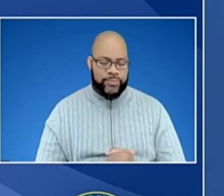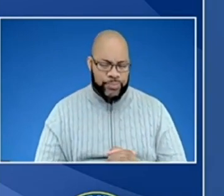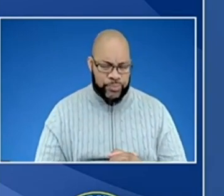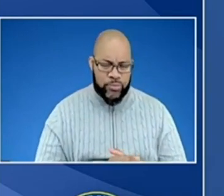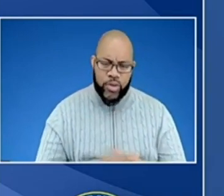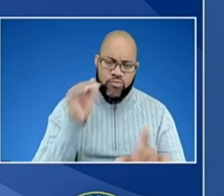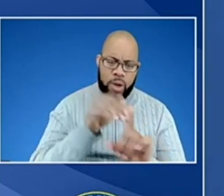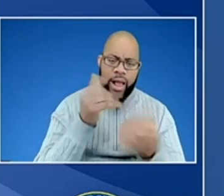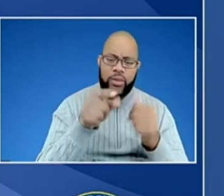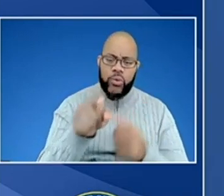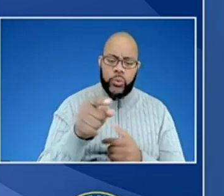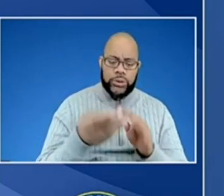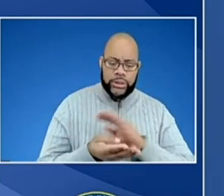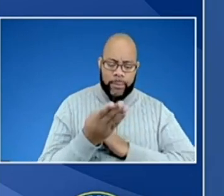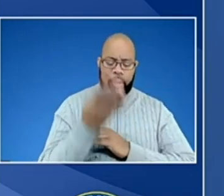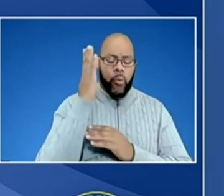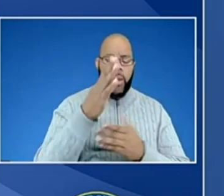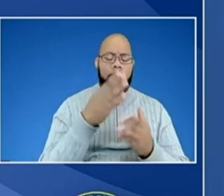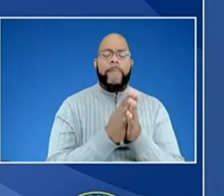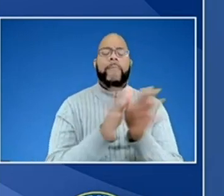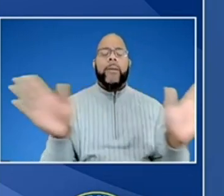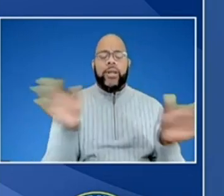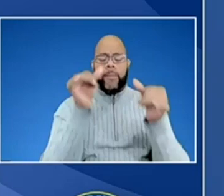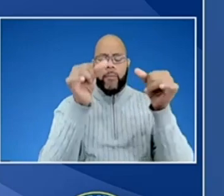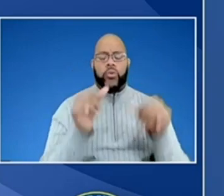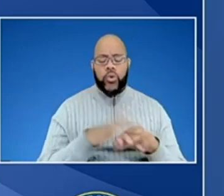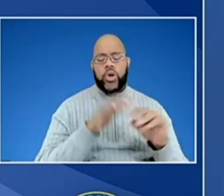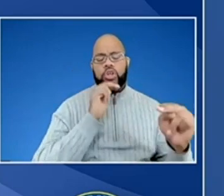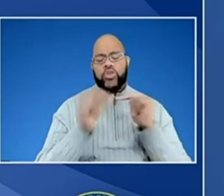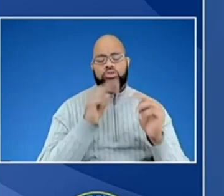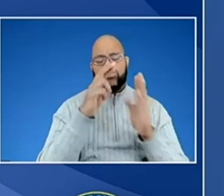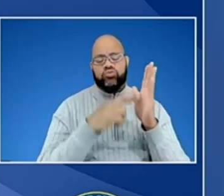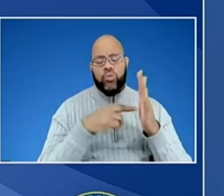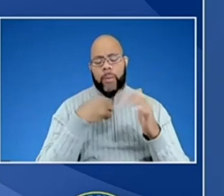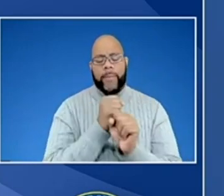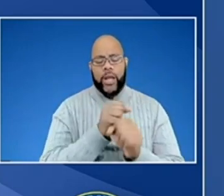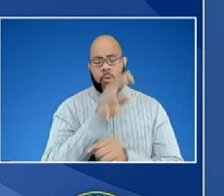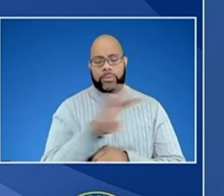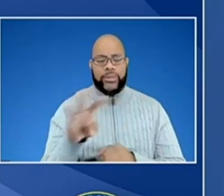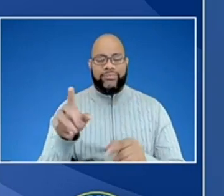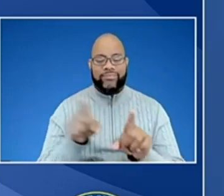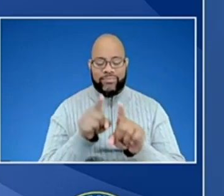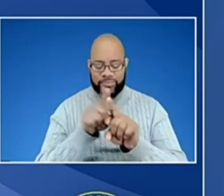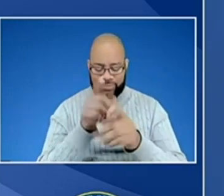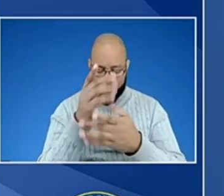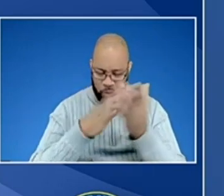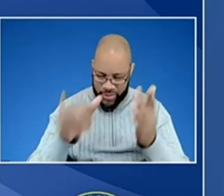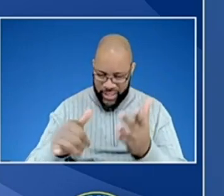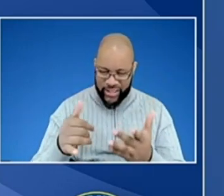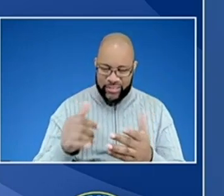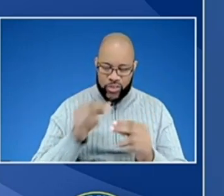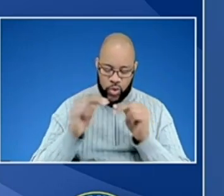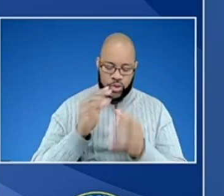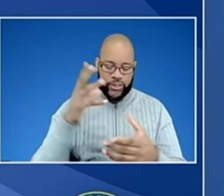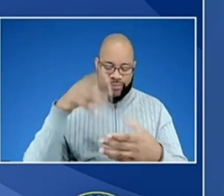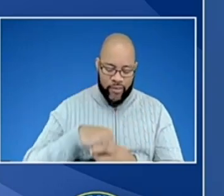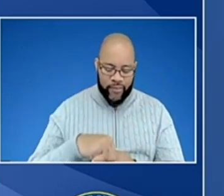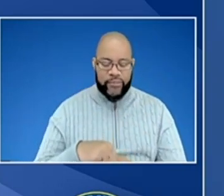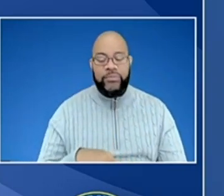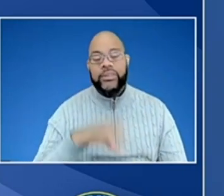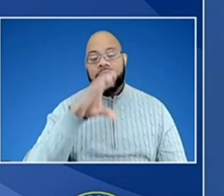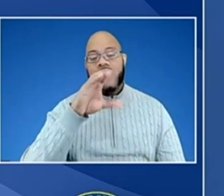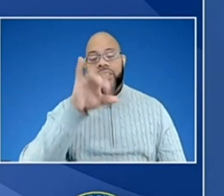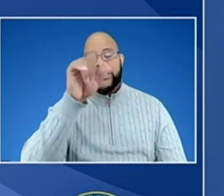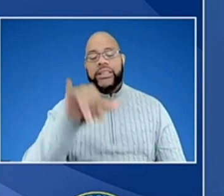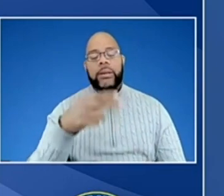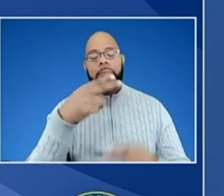reminder, anything you submit will be publicly posted on the negotiated rulemaking website as they are part of these negotiations. As Cindy mentioned, we